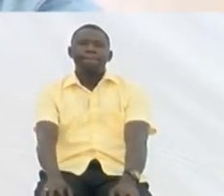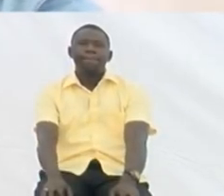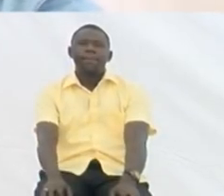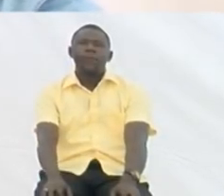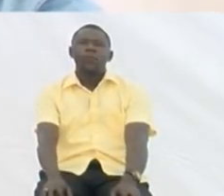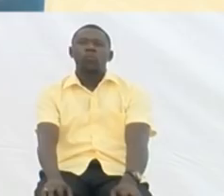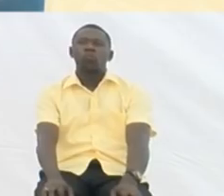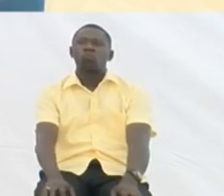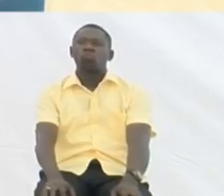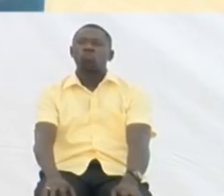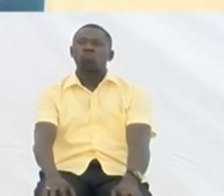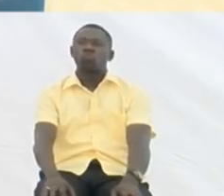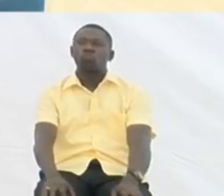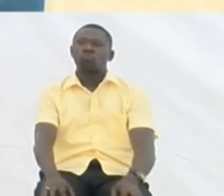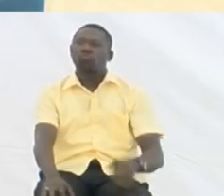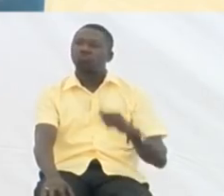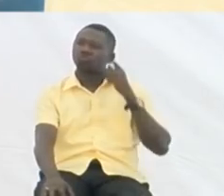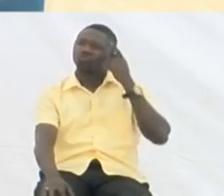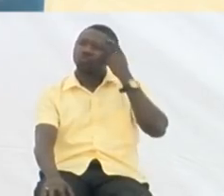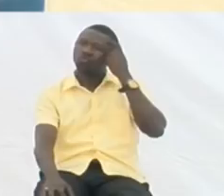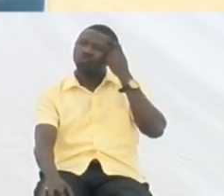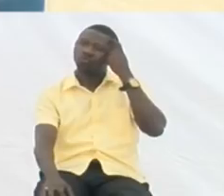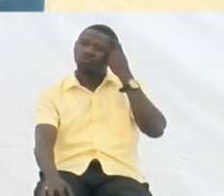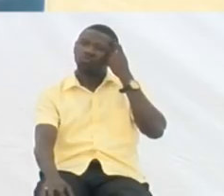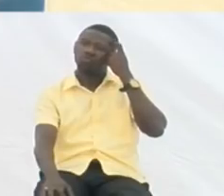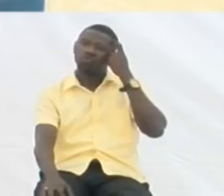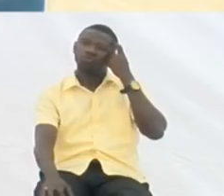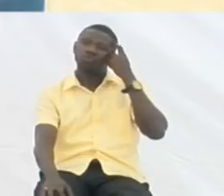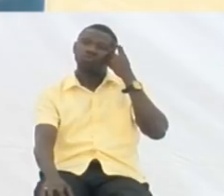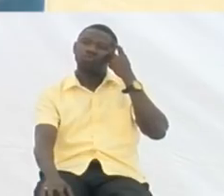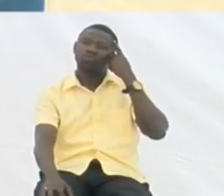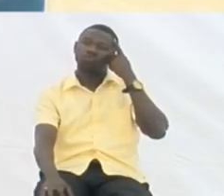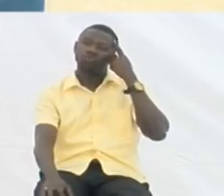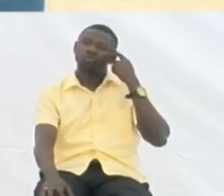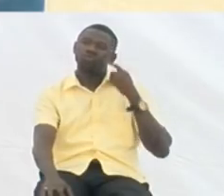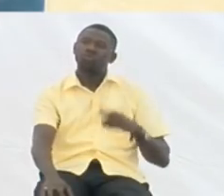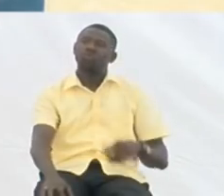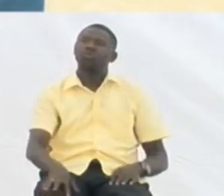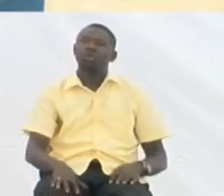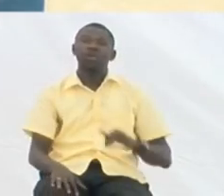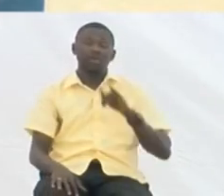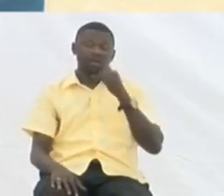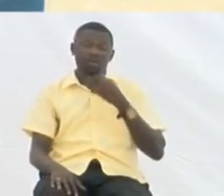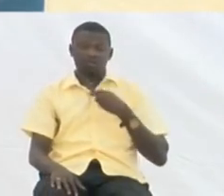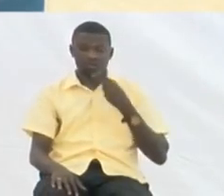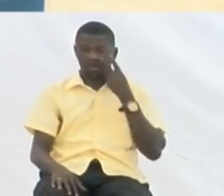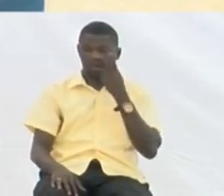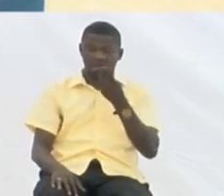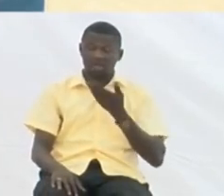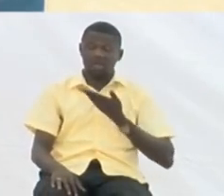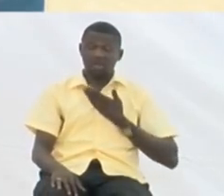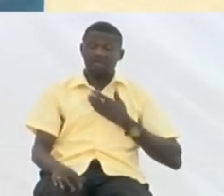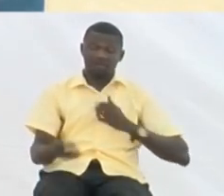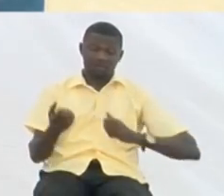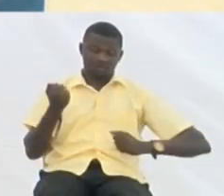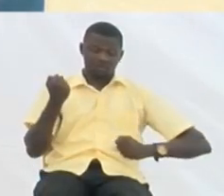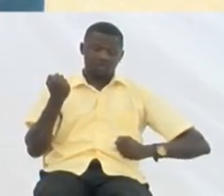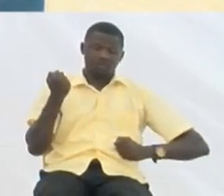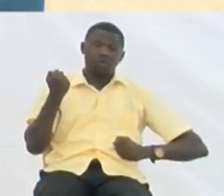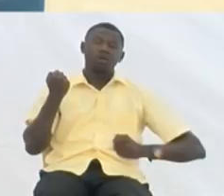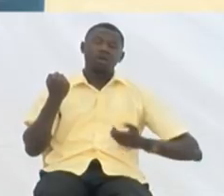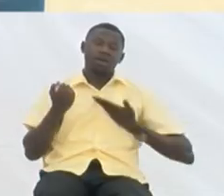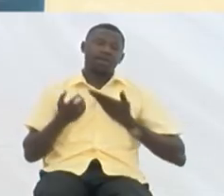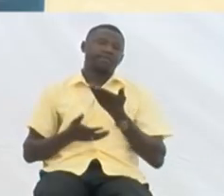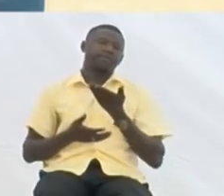Solo Bojang fo ate wolum fie fende jabulo kono bang ha nga kido jabulo kai. Yes, I saw a gun with